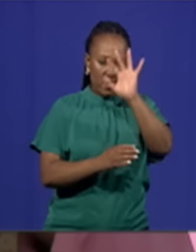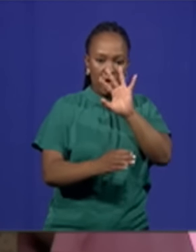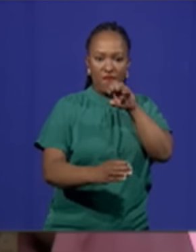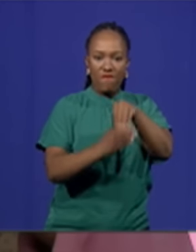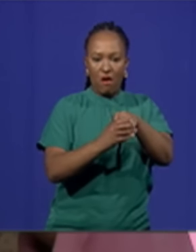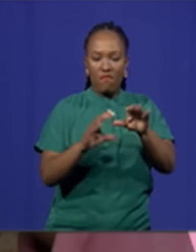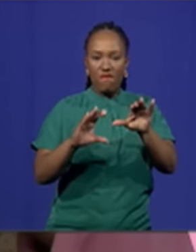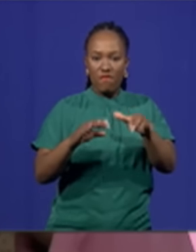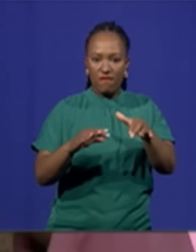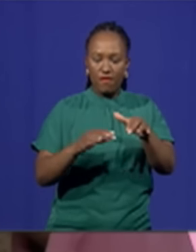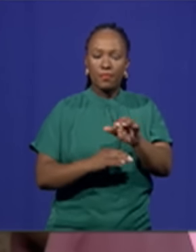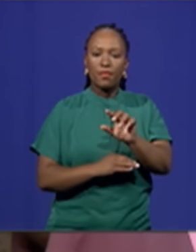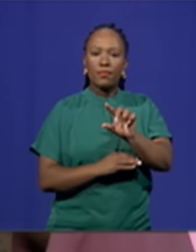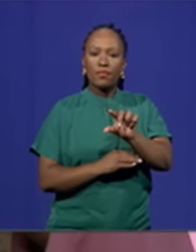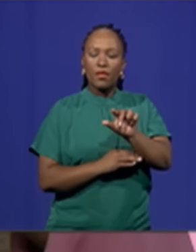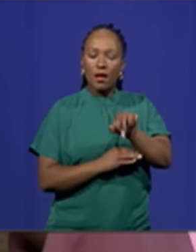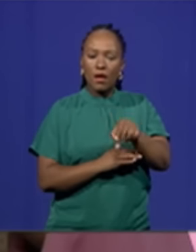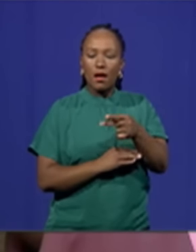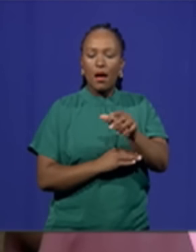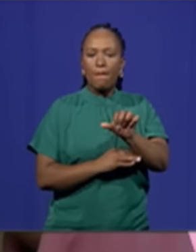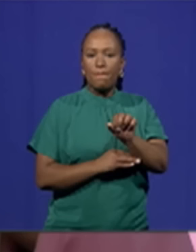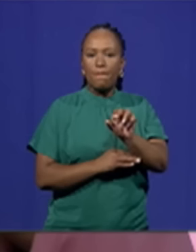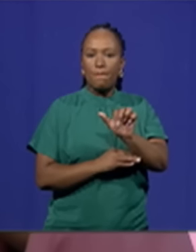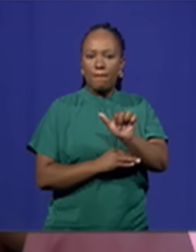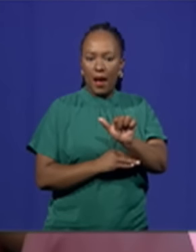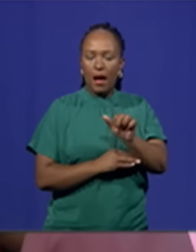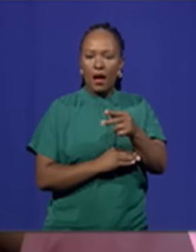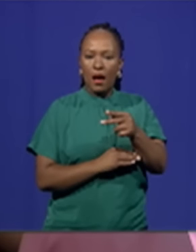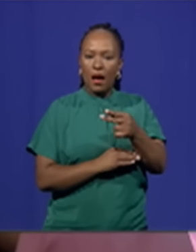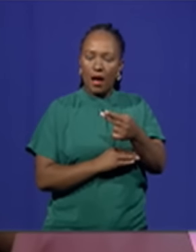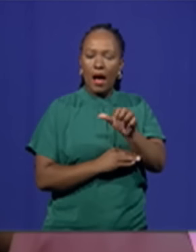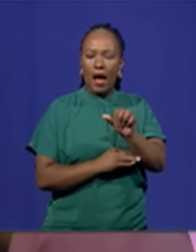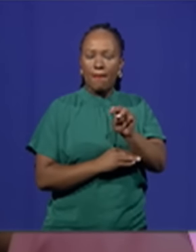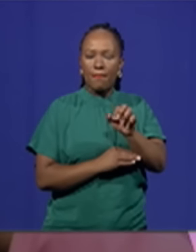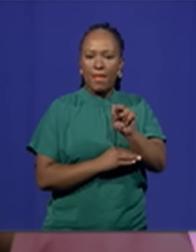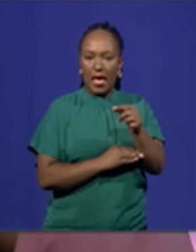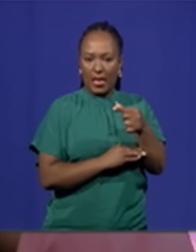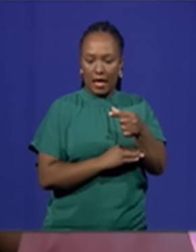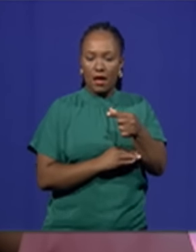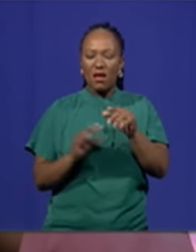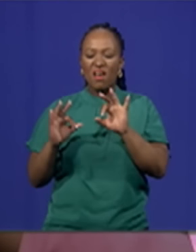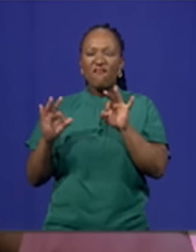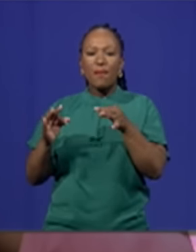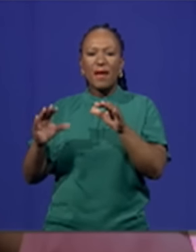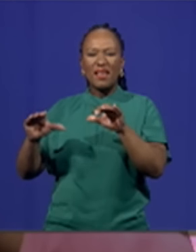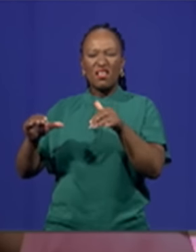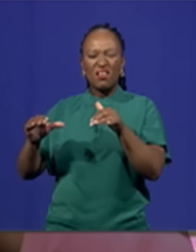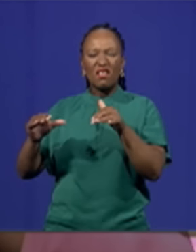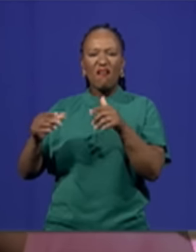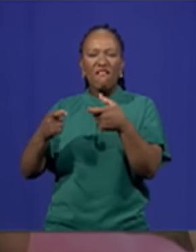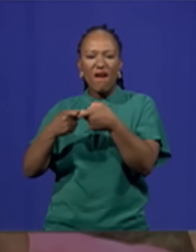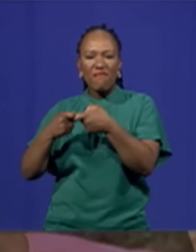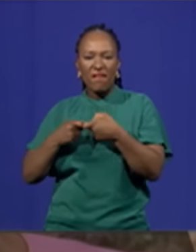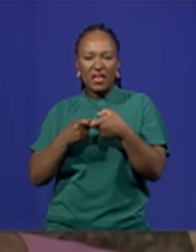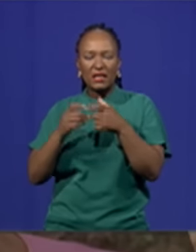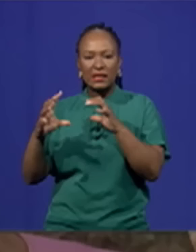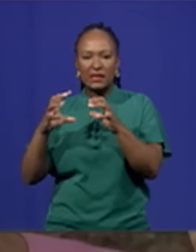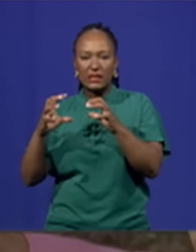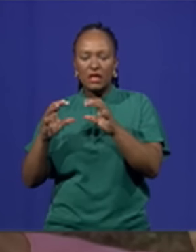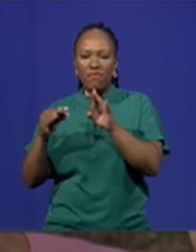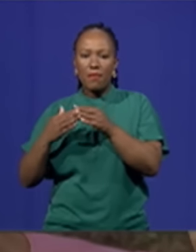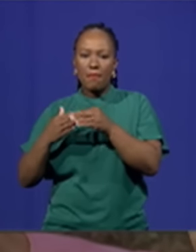Township. The allegations are that there was a family dispute and one of the family members went to a